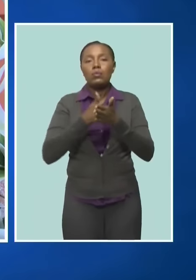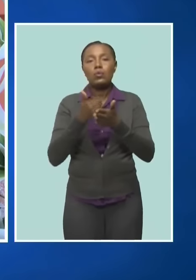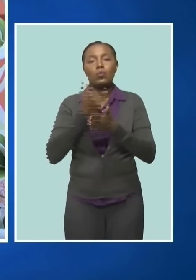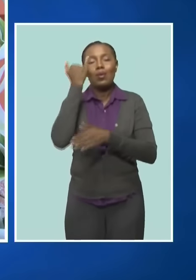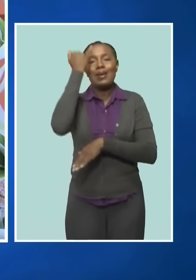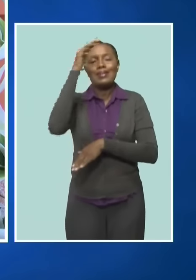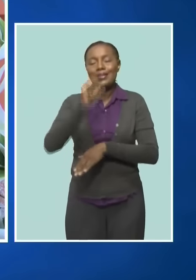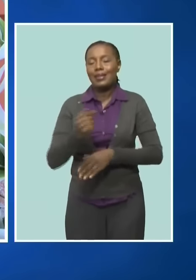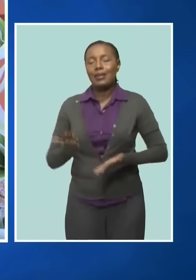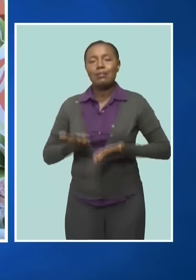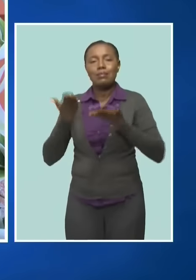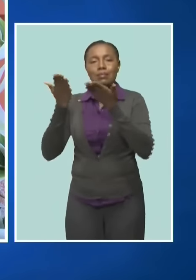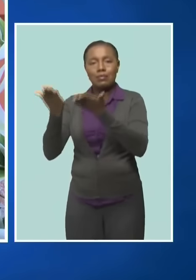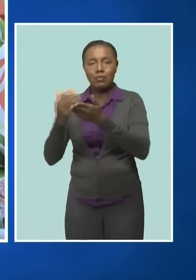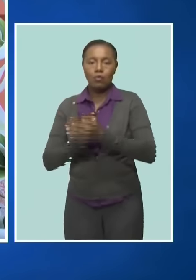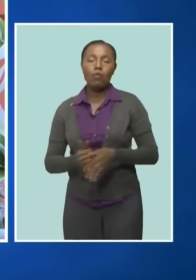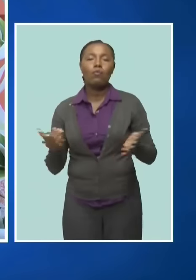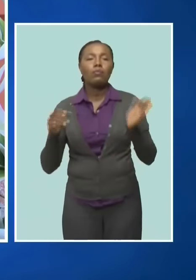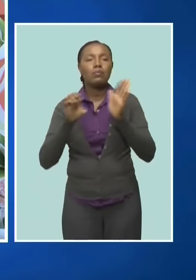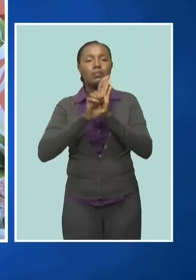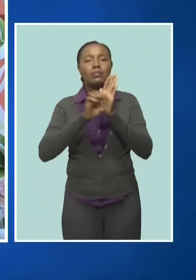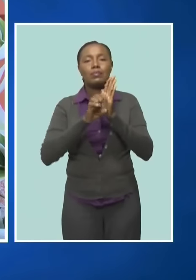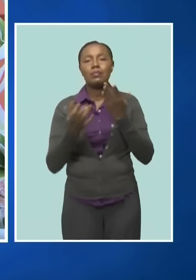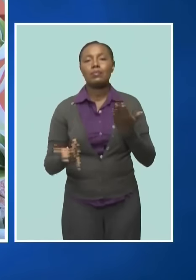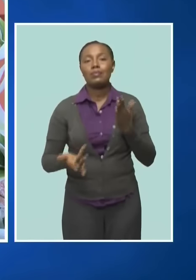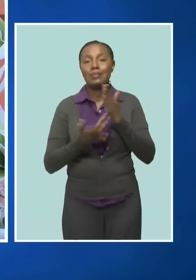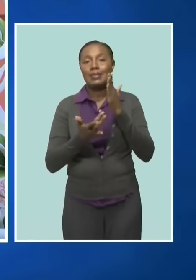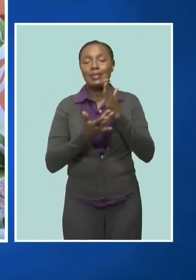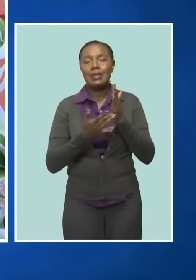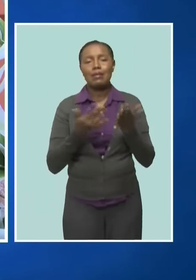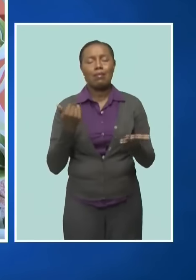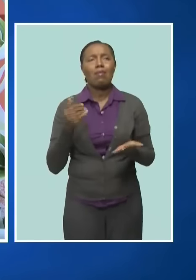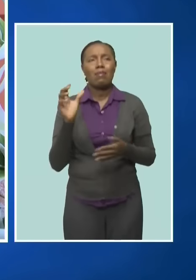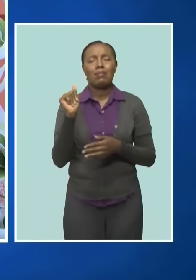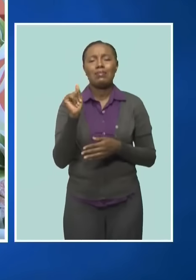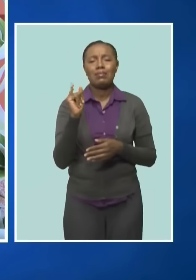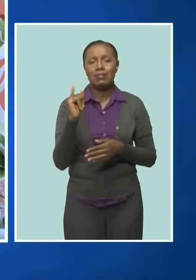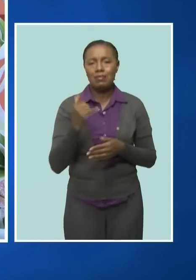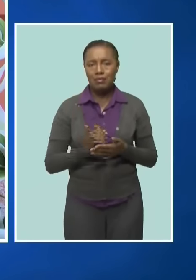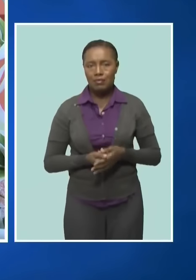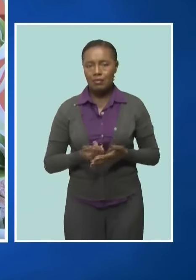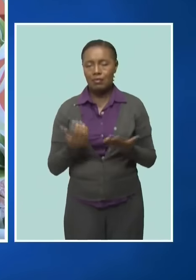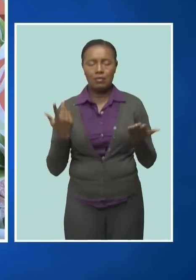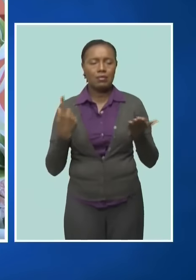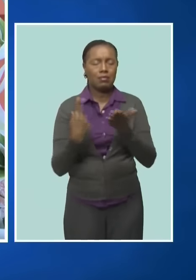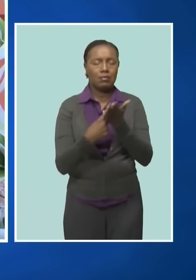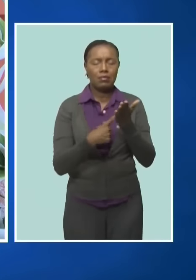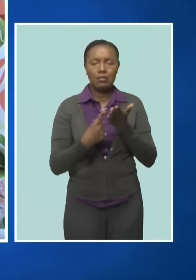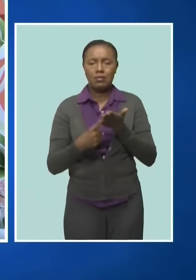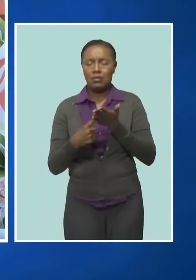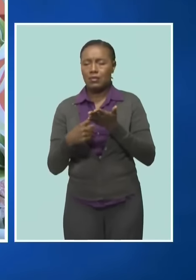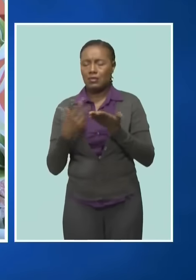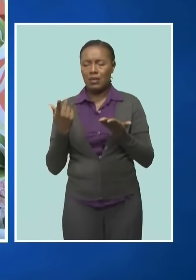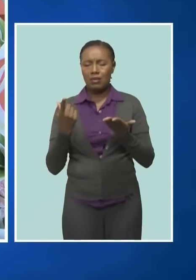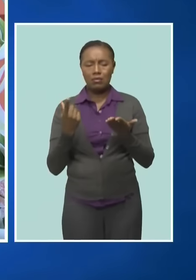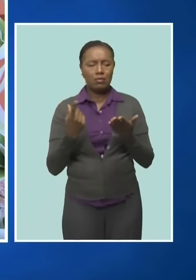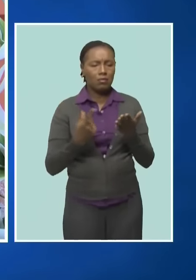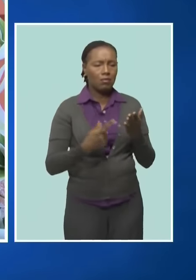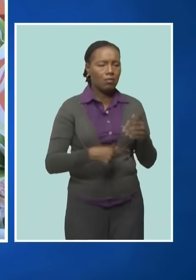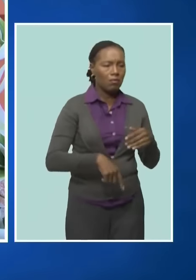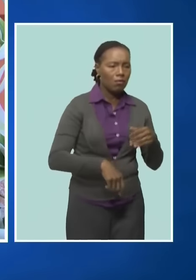you. Technology, for example, you hear a lot about AI, and the argument goes on as to if it is for or